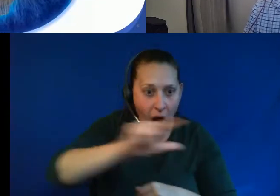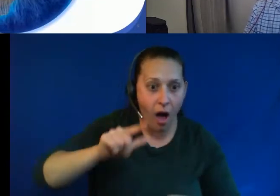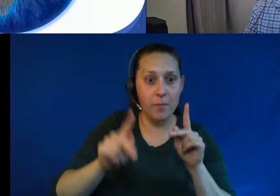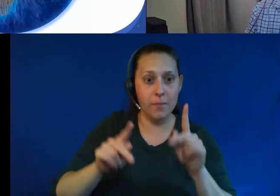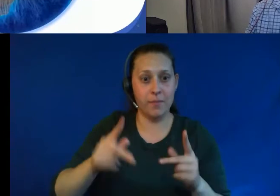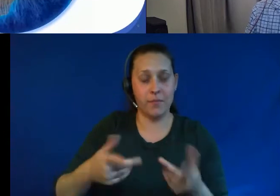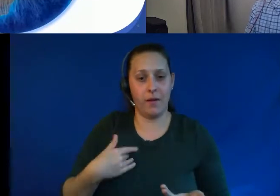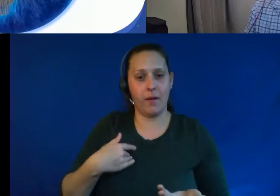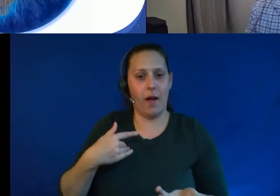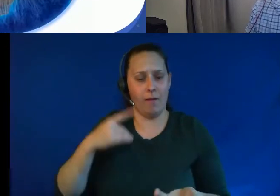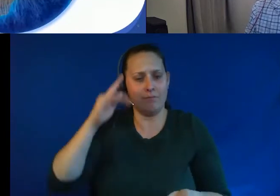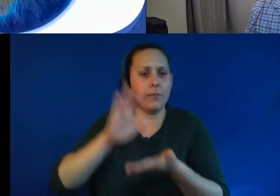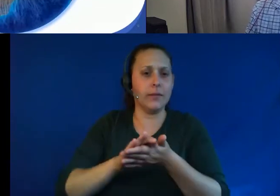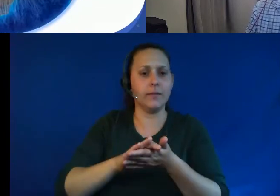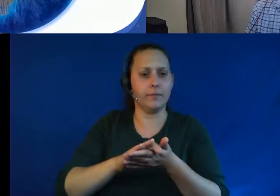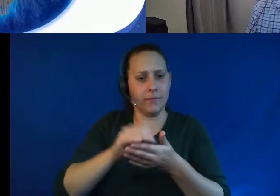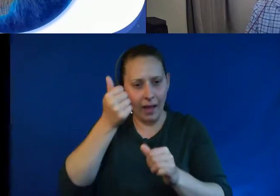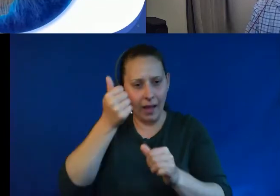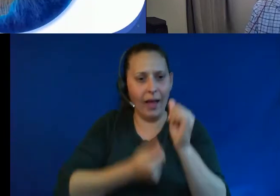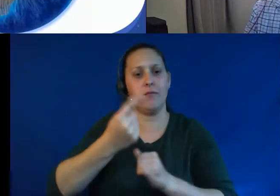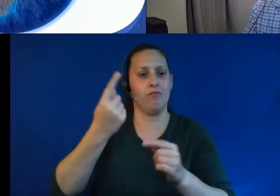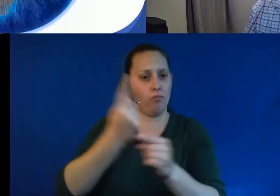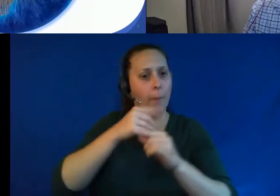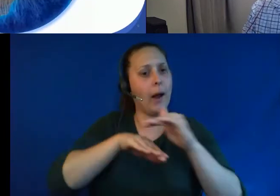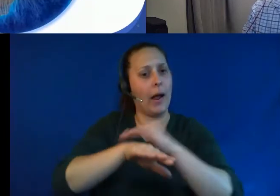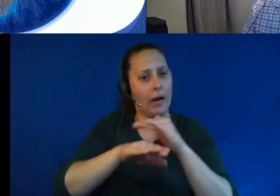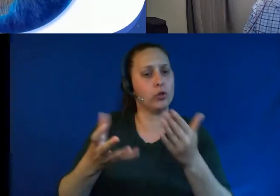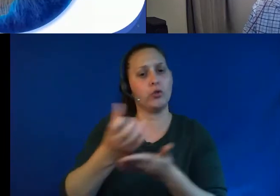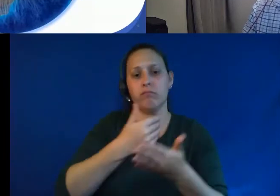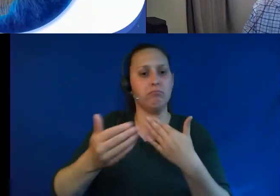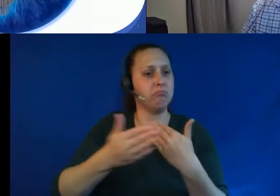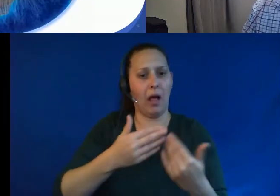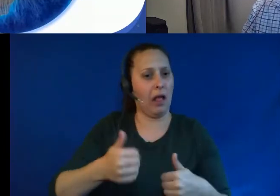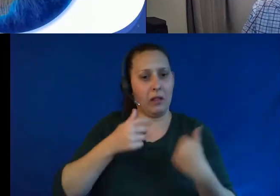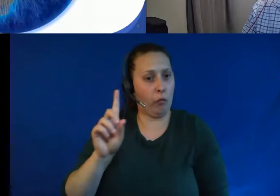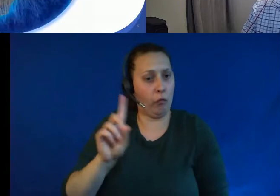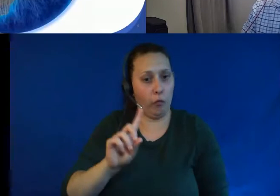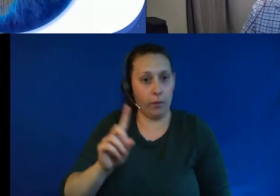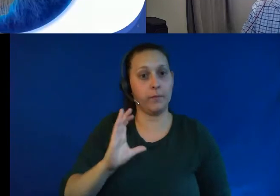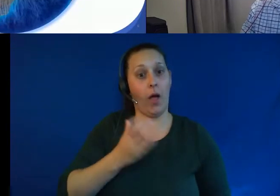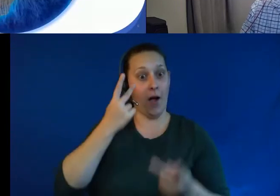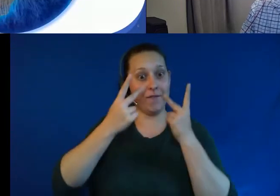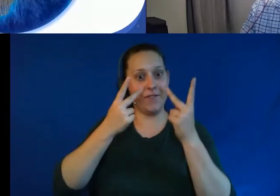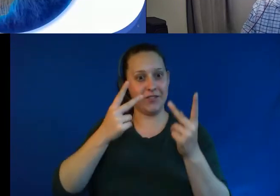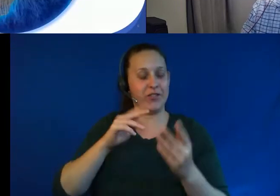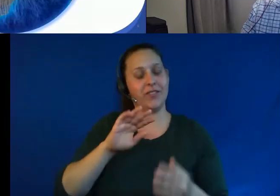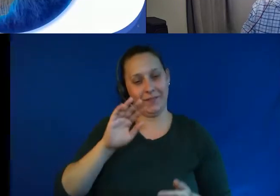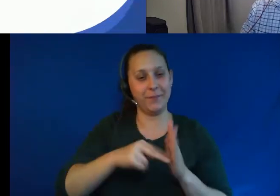have proper access to professional eye care, regardless of where they live. Our vision is your vision. Thank you for your